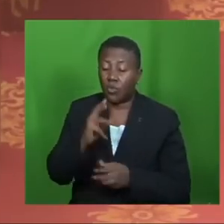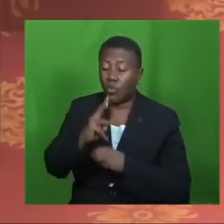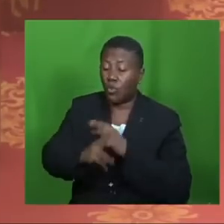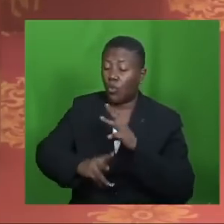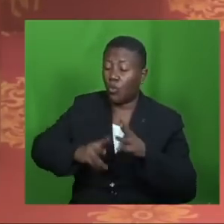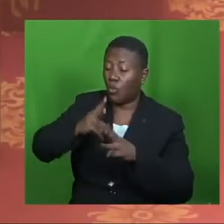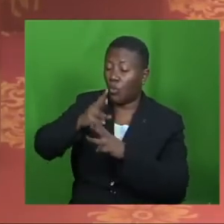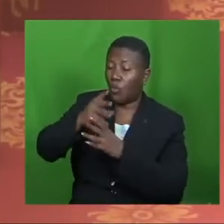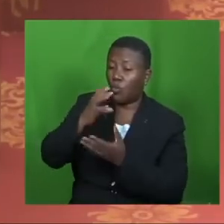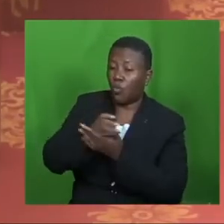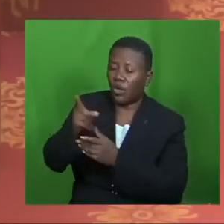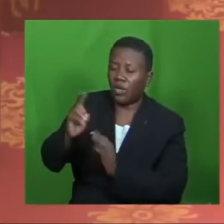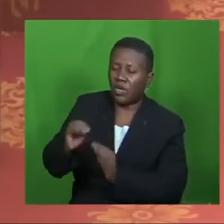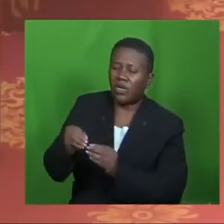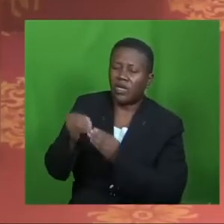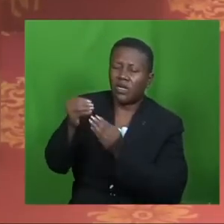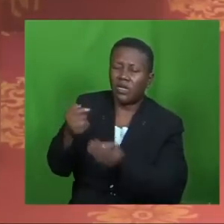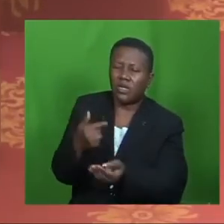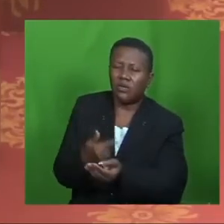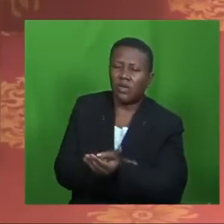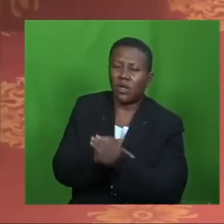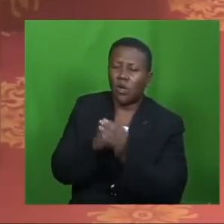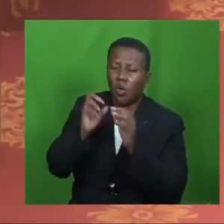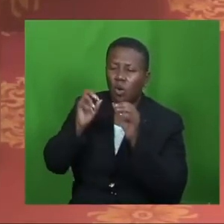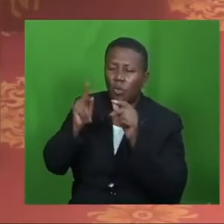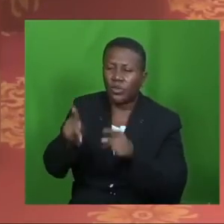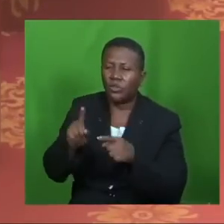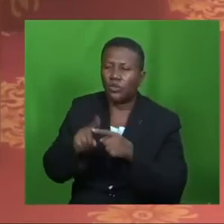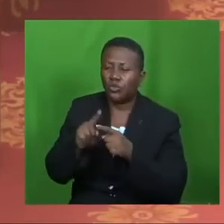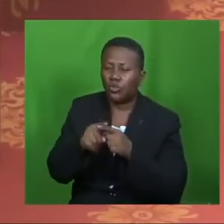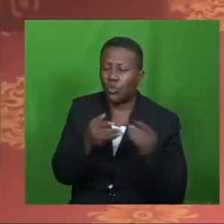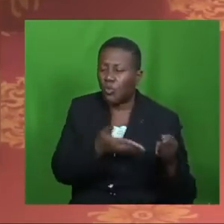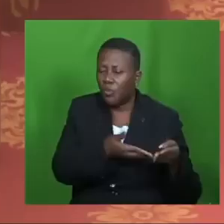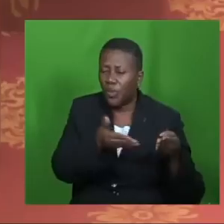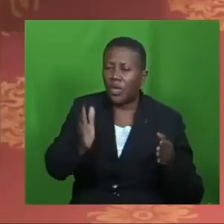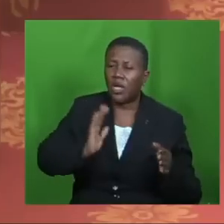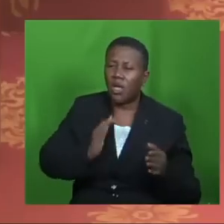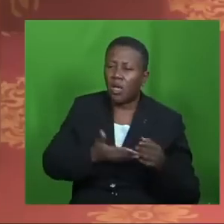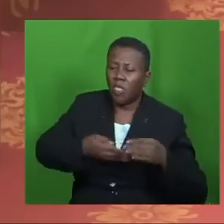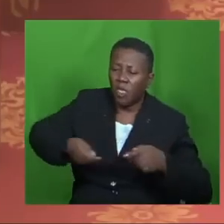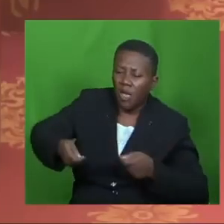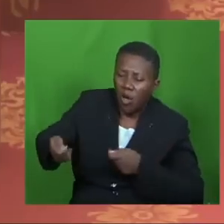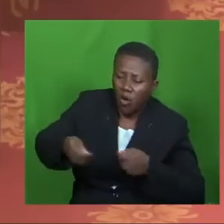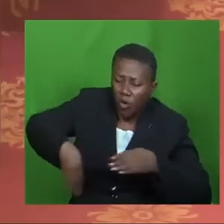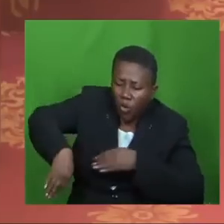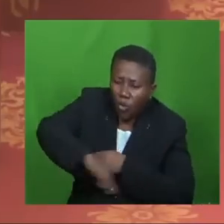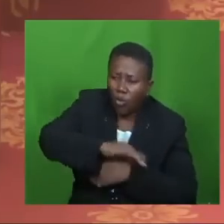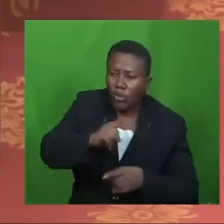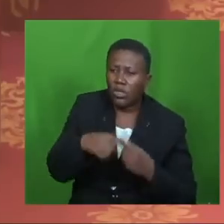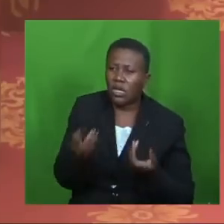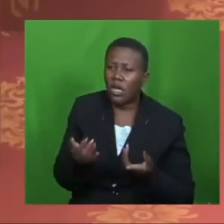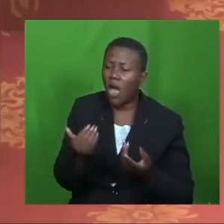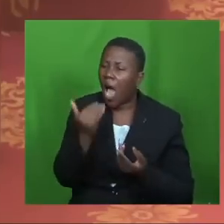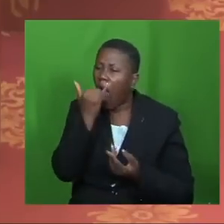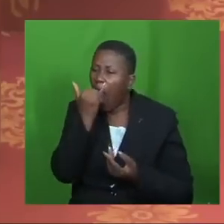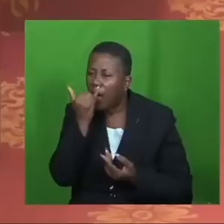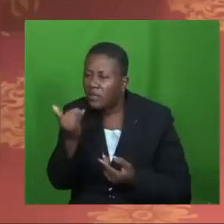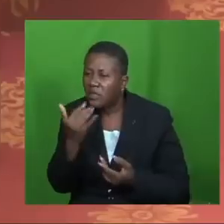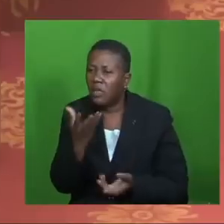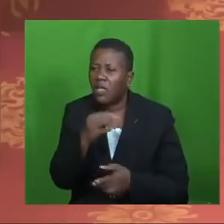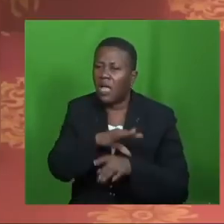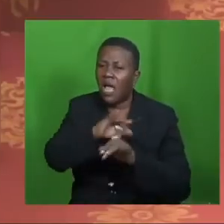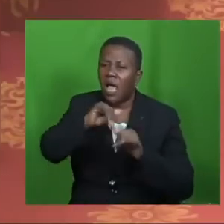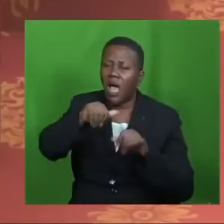also offered Ghana opportunity to market our textiles, chocolate, artists through Stoneboy, who performed at